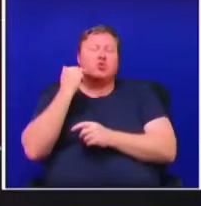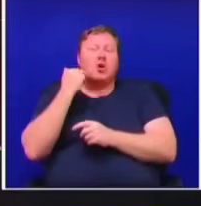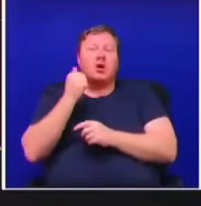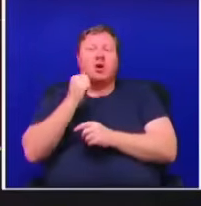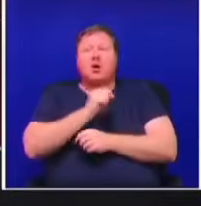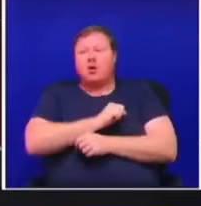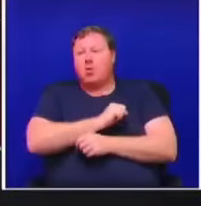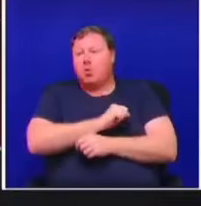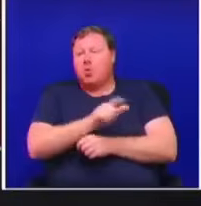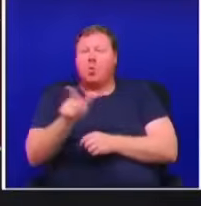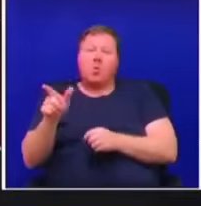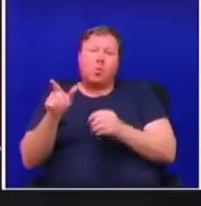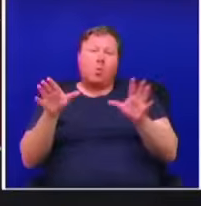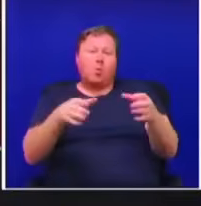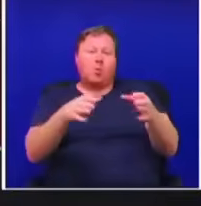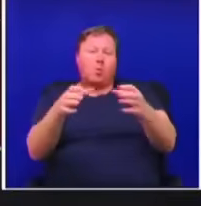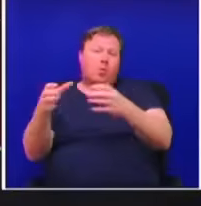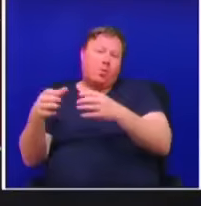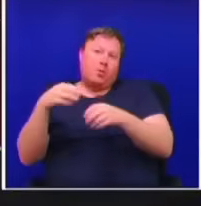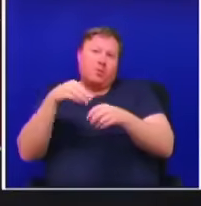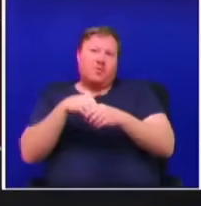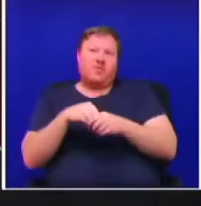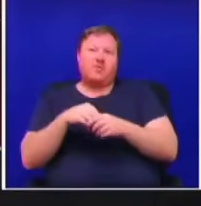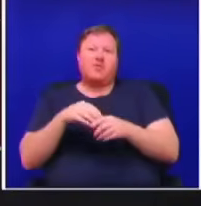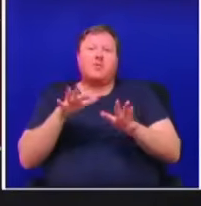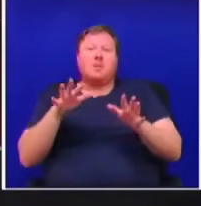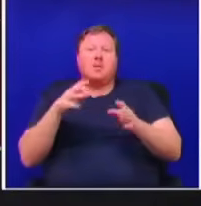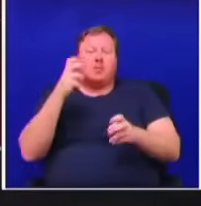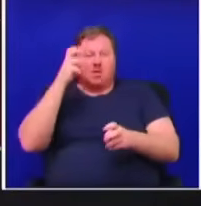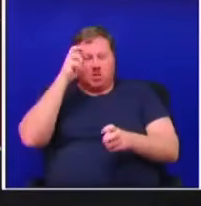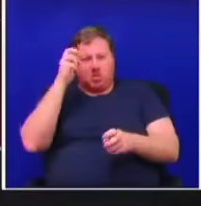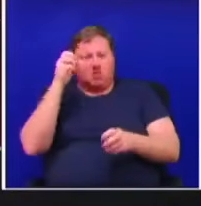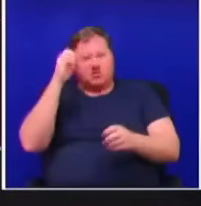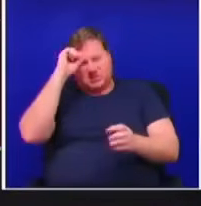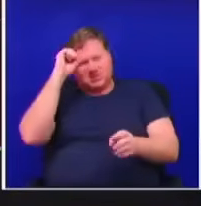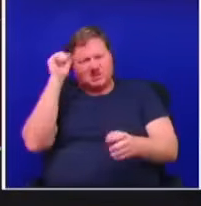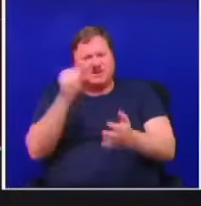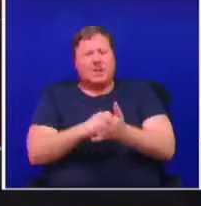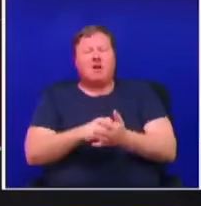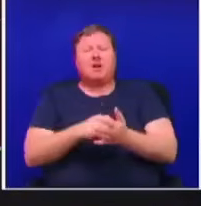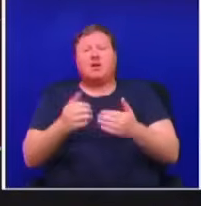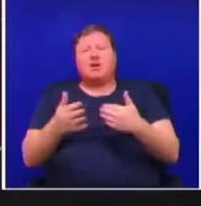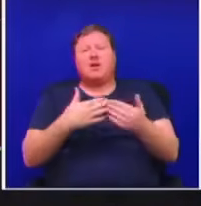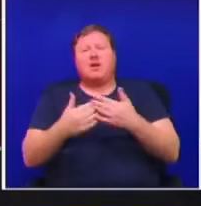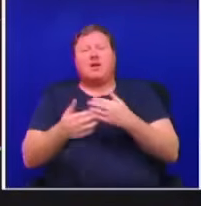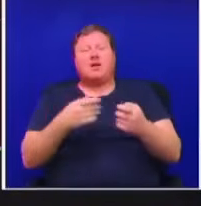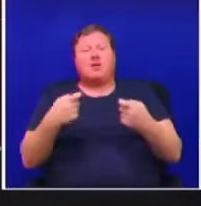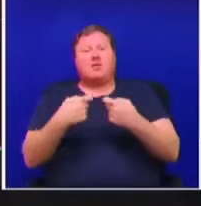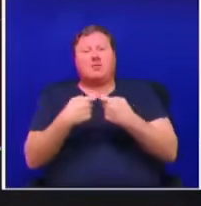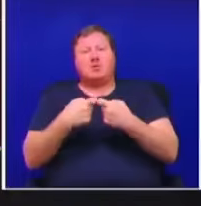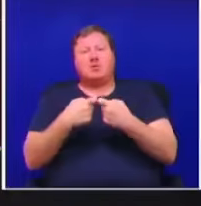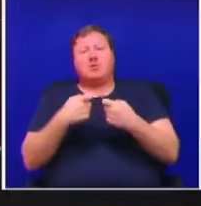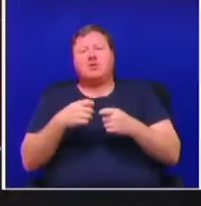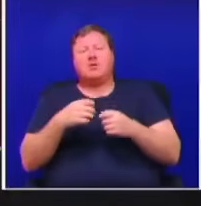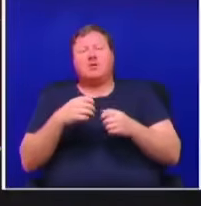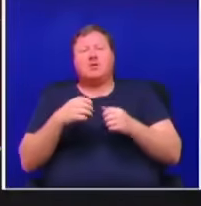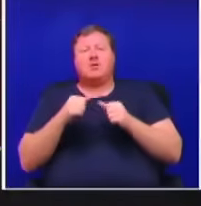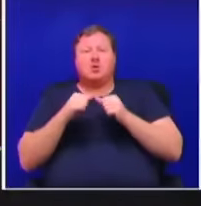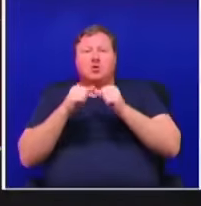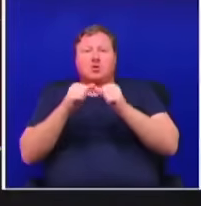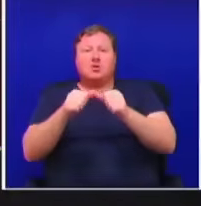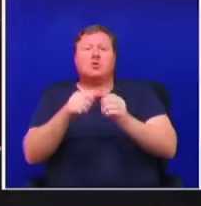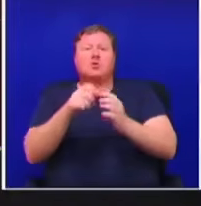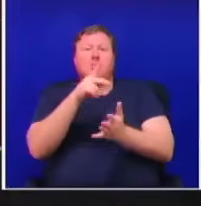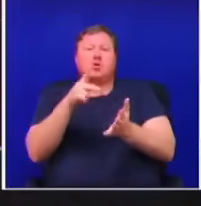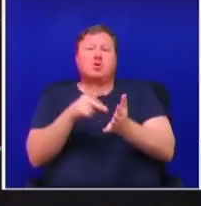will talk to those who are belligerents in any conflict, and we will adhere to our principles, and our principles are